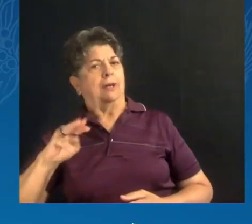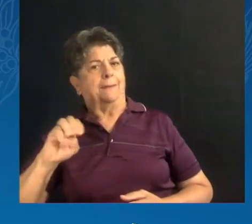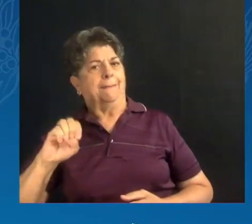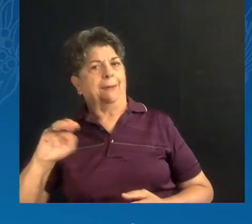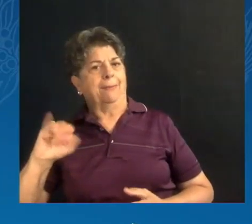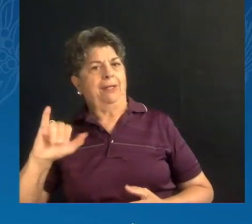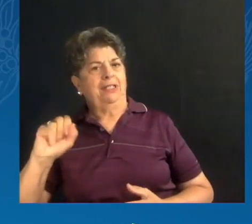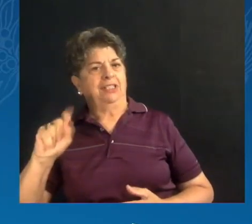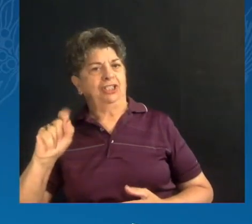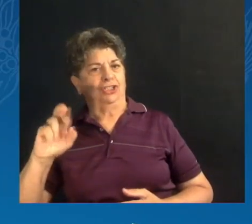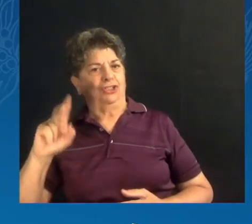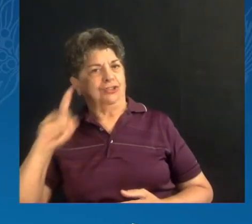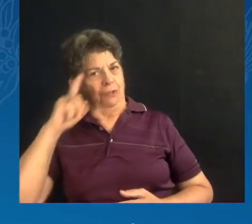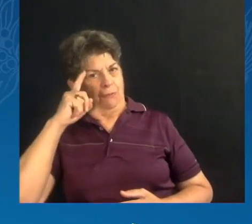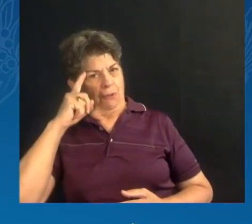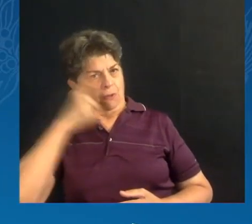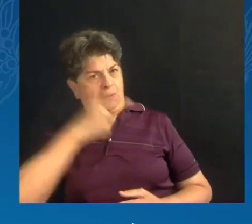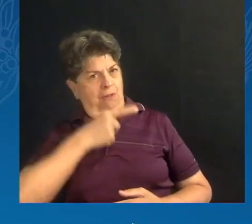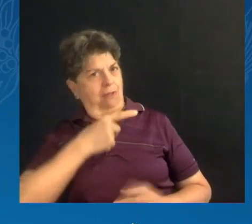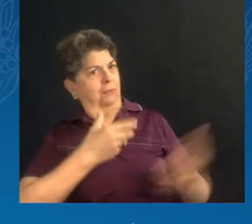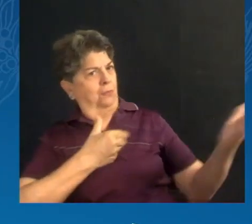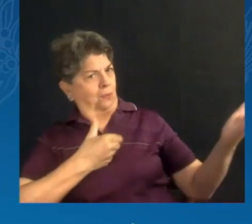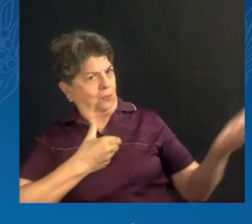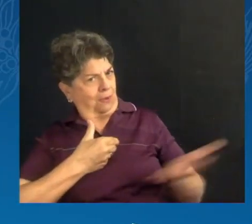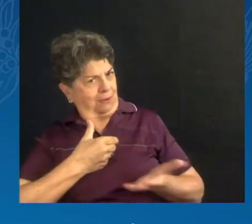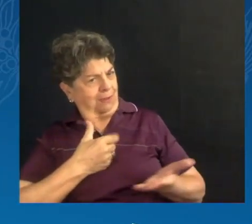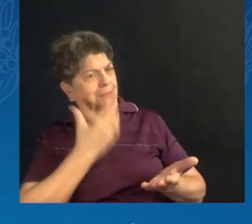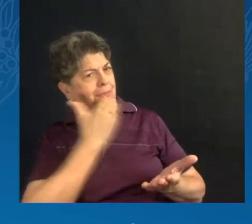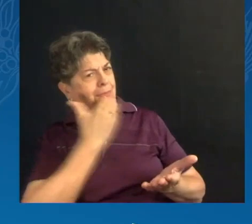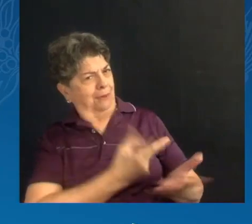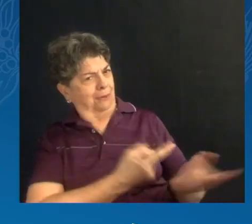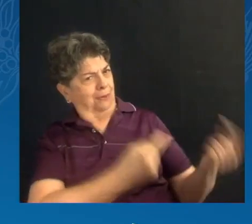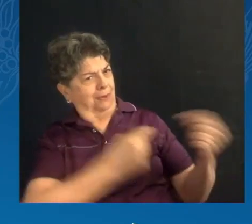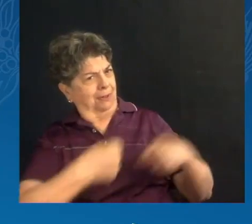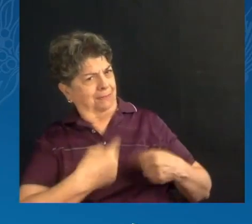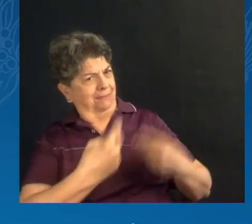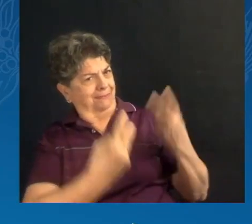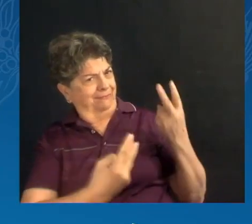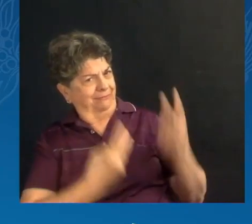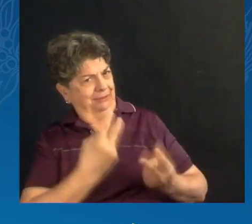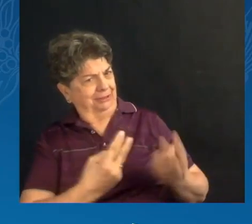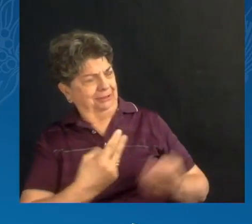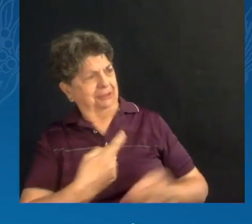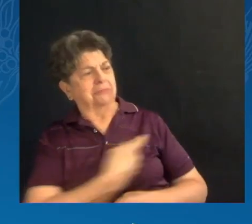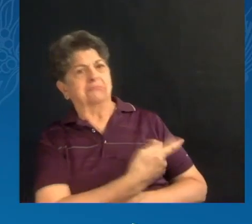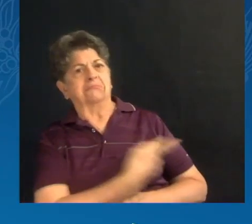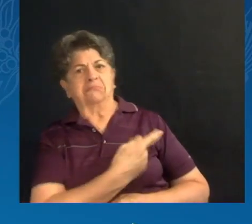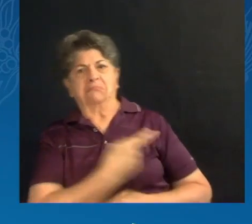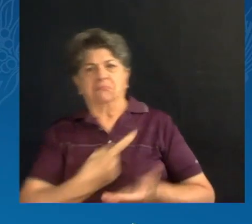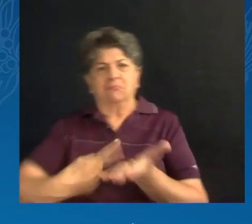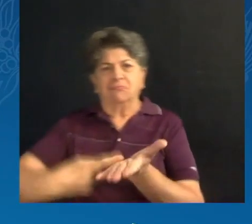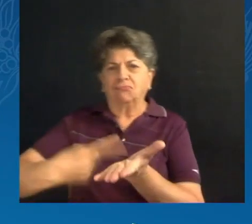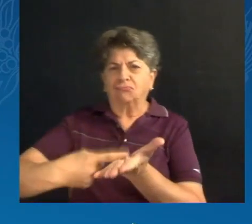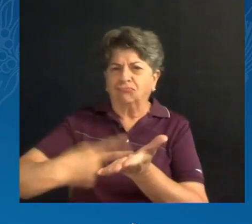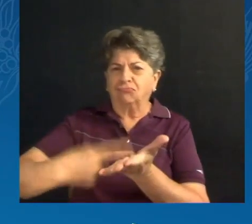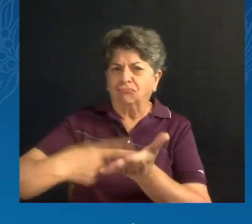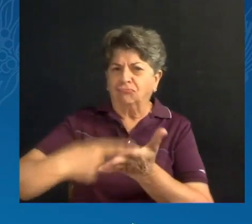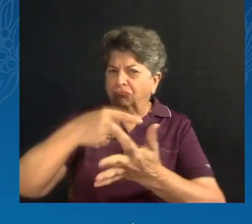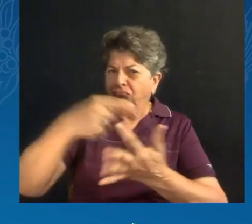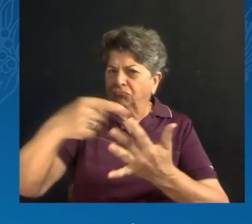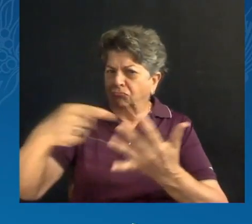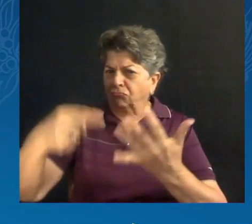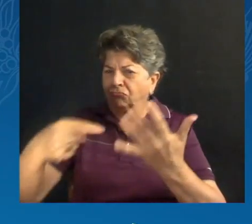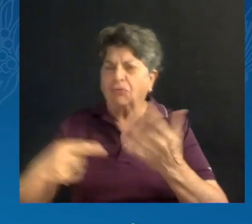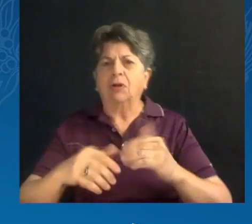we of course have a lot to discuss. That is about continuing to strengthen the relationship between our nations. Mongolia